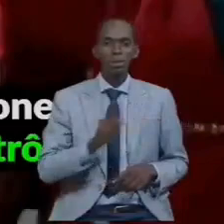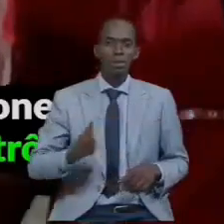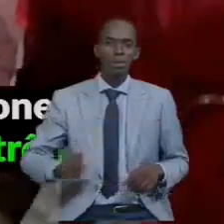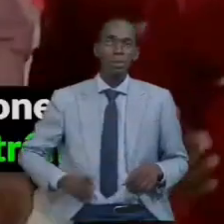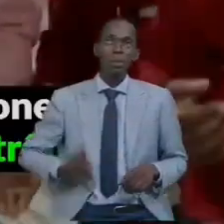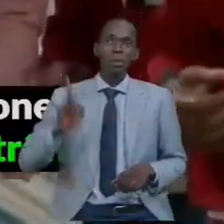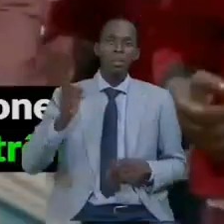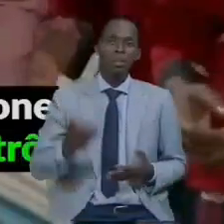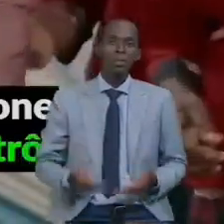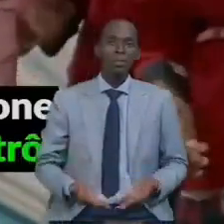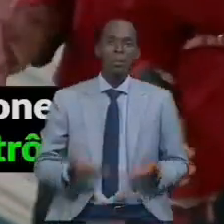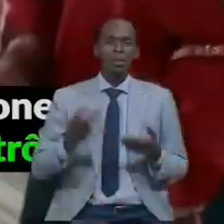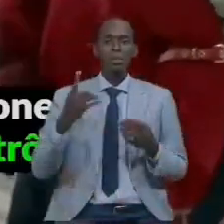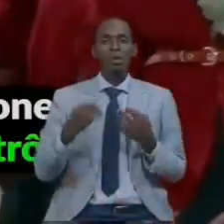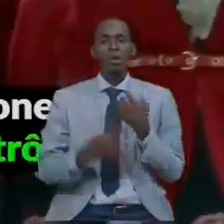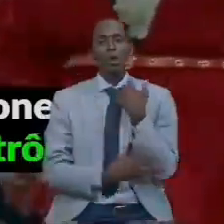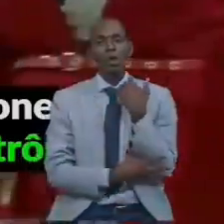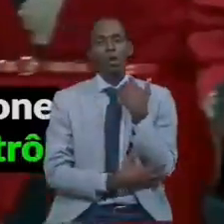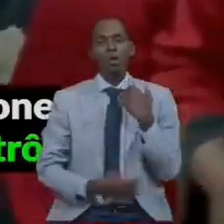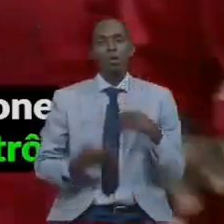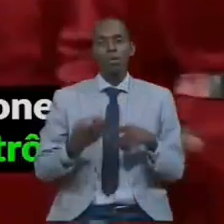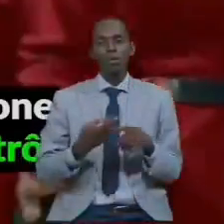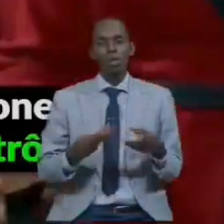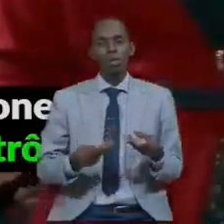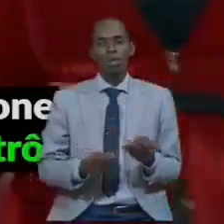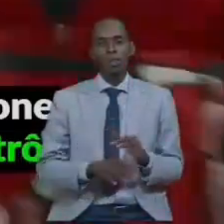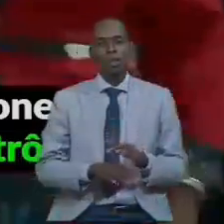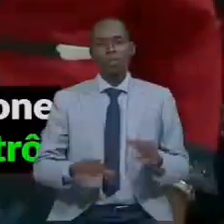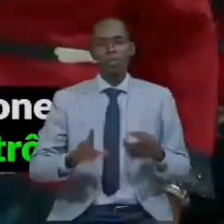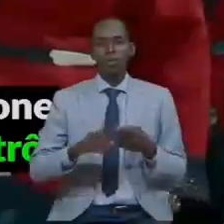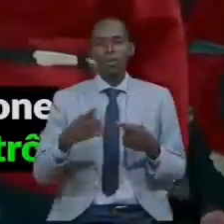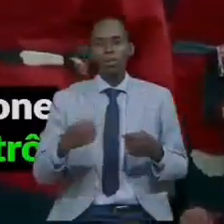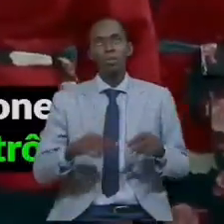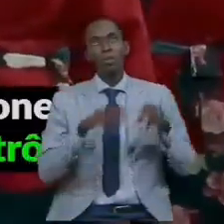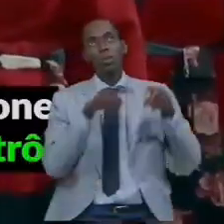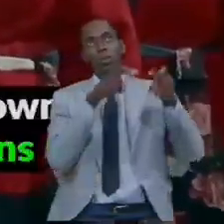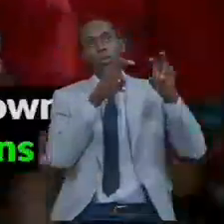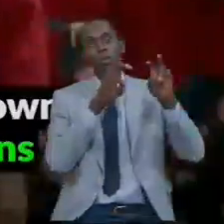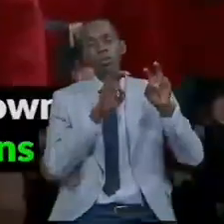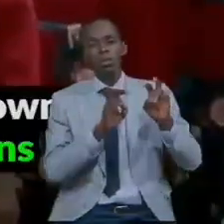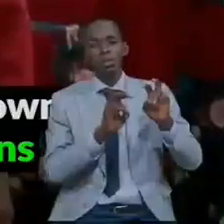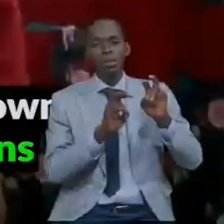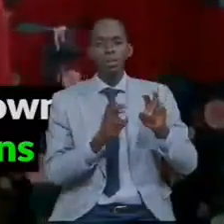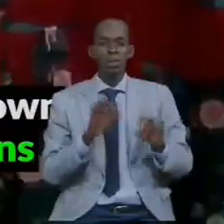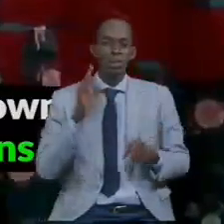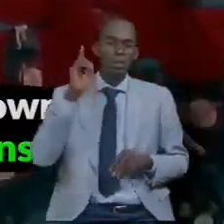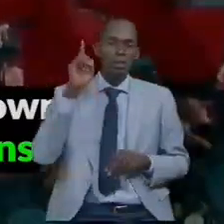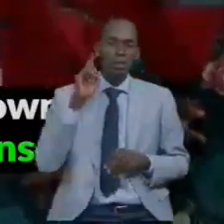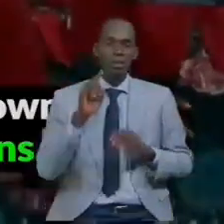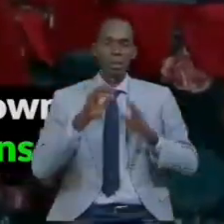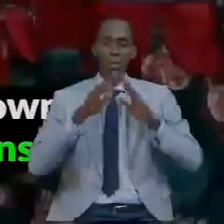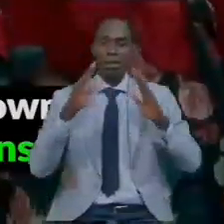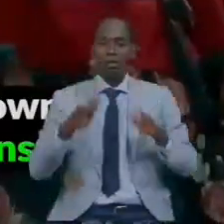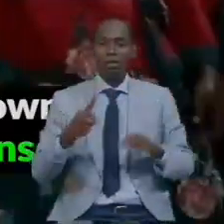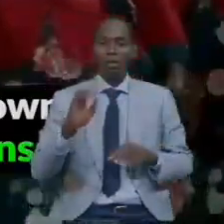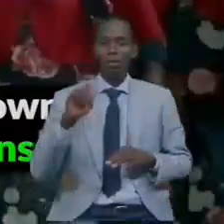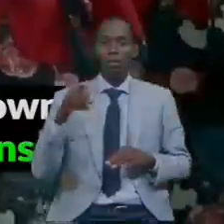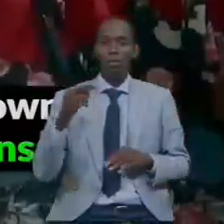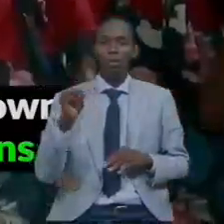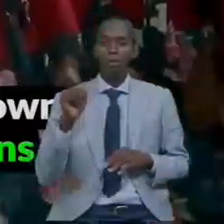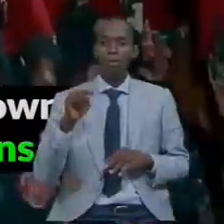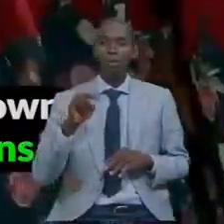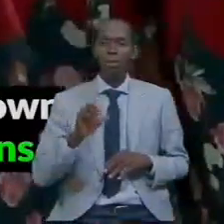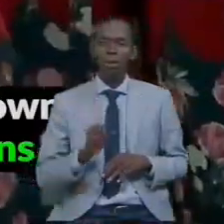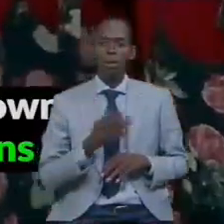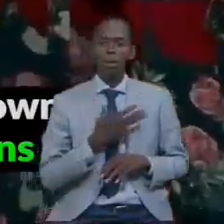He lifts the poor from the dust to the throne. He shelters the